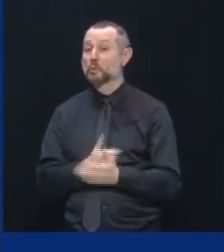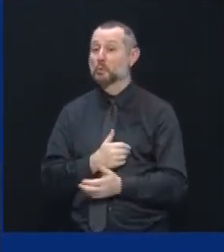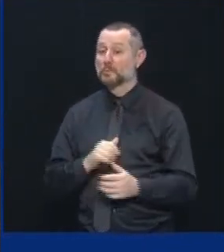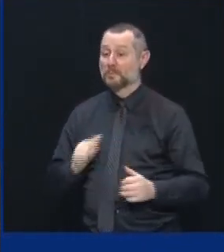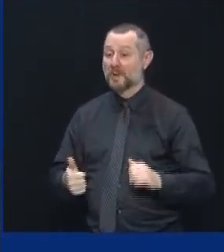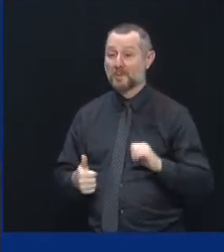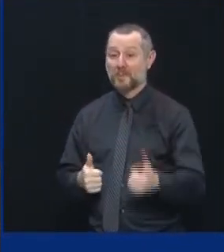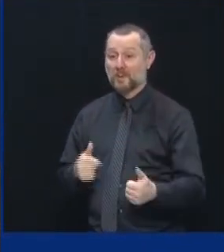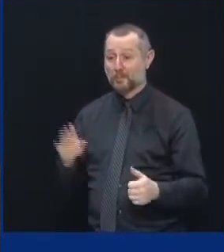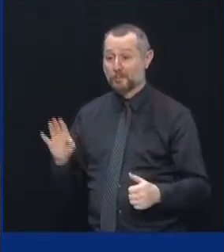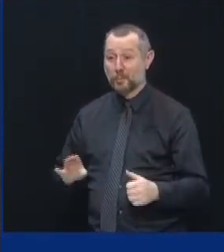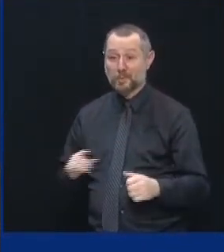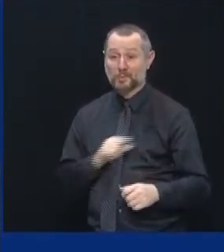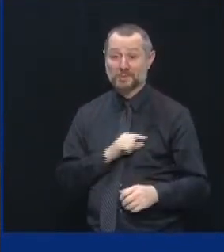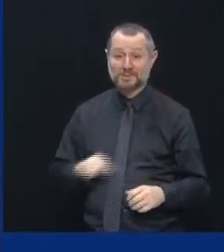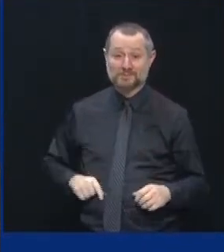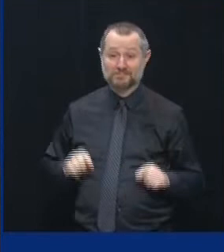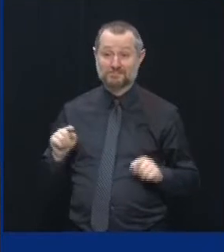providing